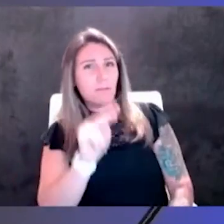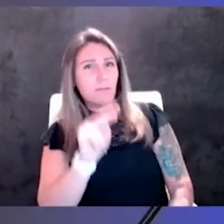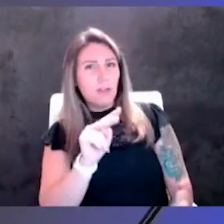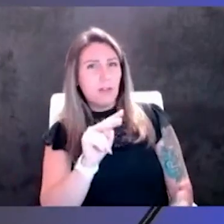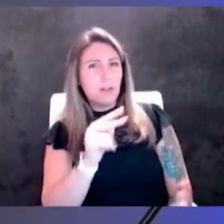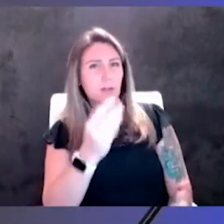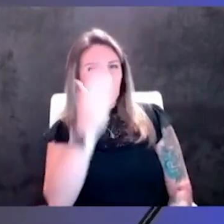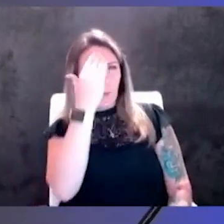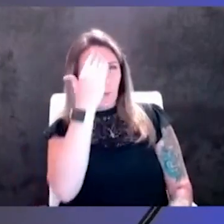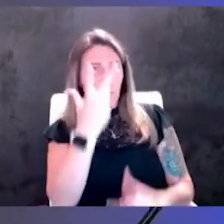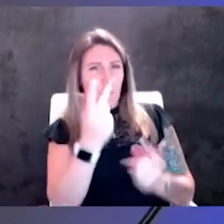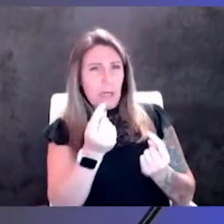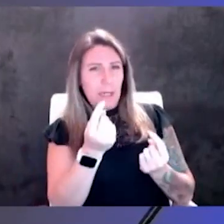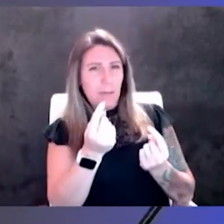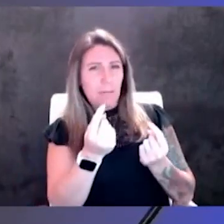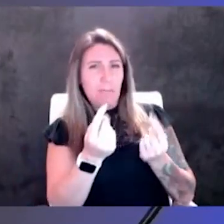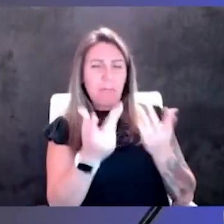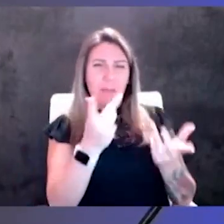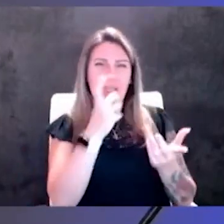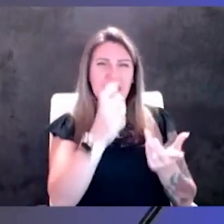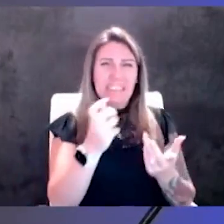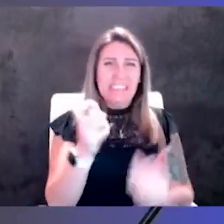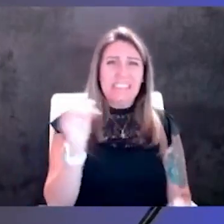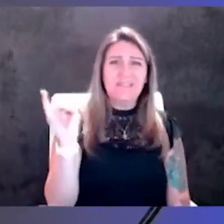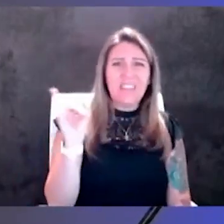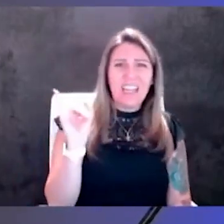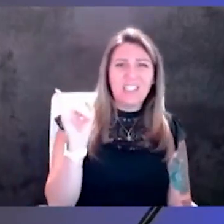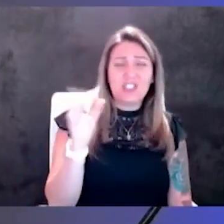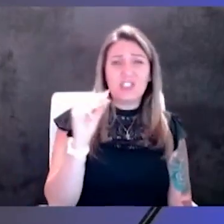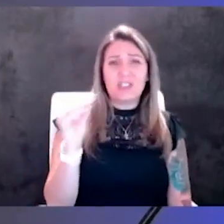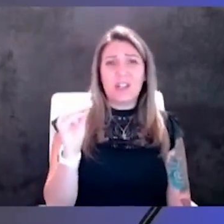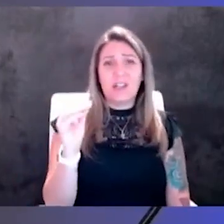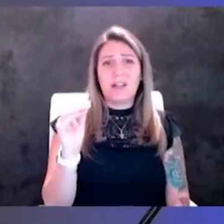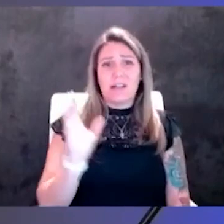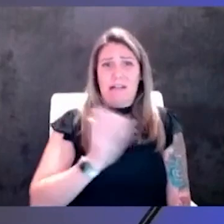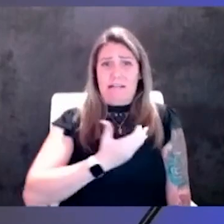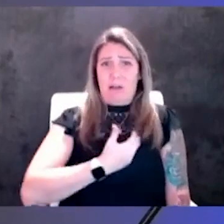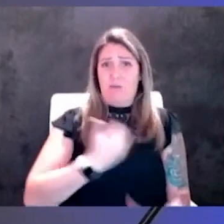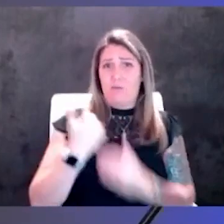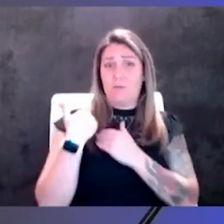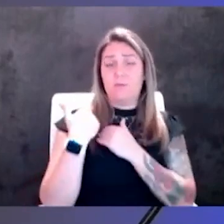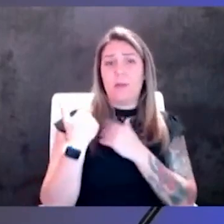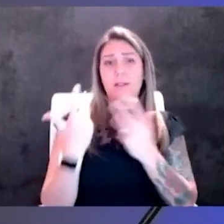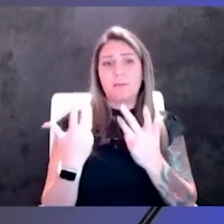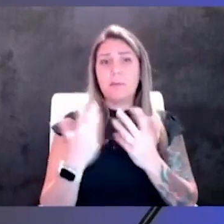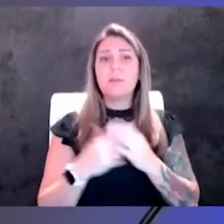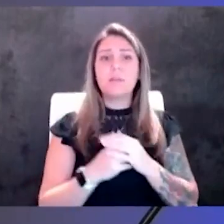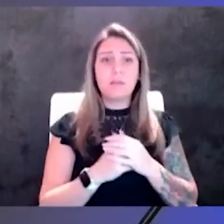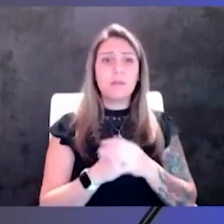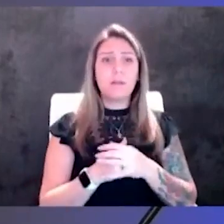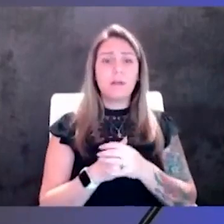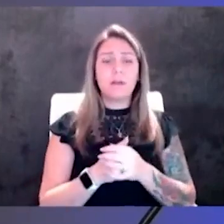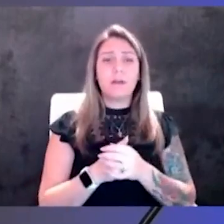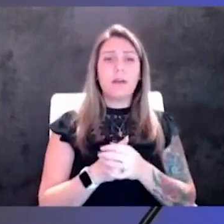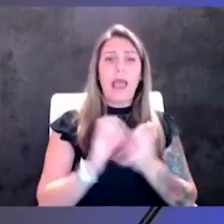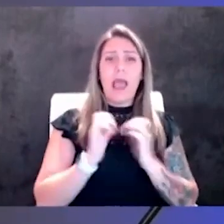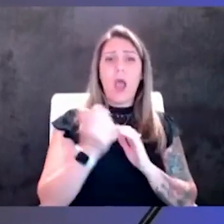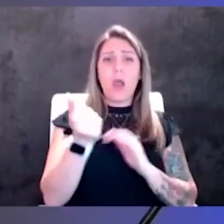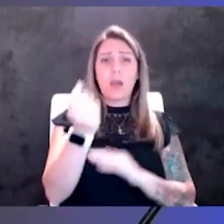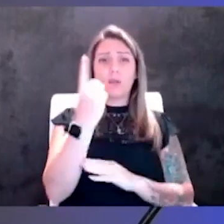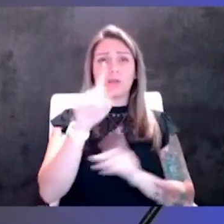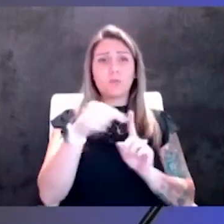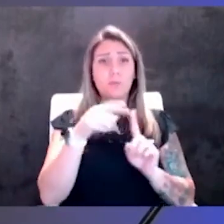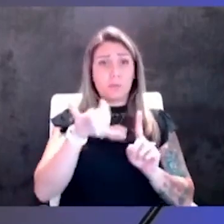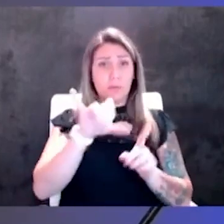probably wasn't an infection, and it's incumbent on us as doctors to understand when that's the case and get